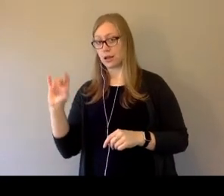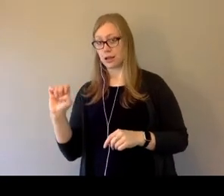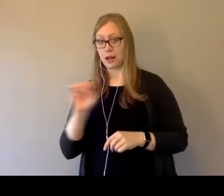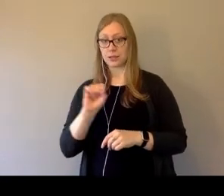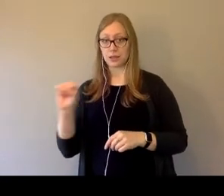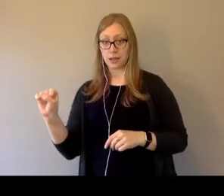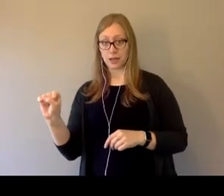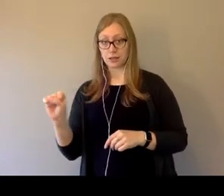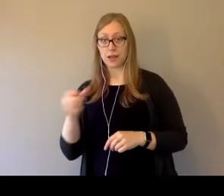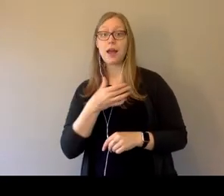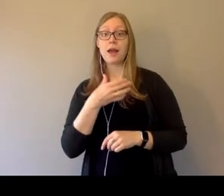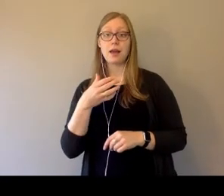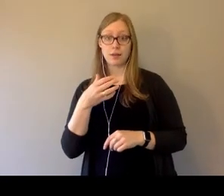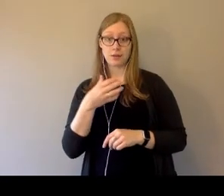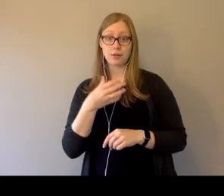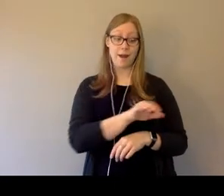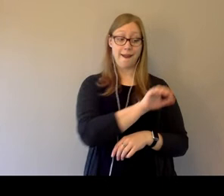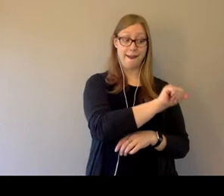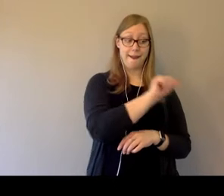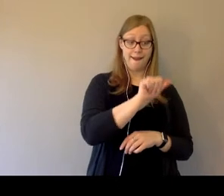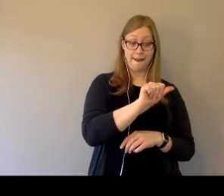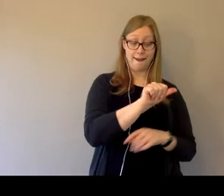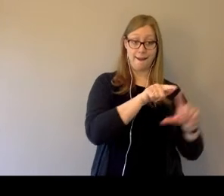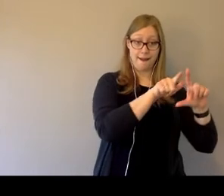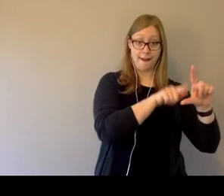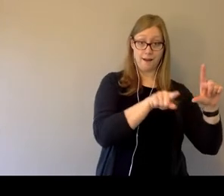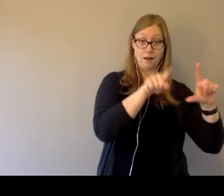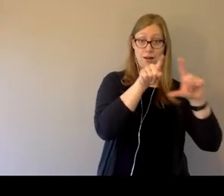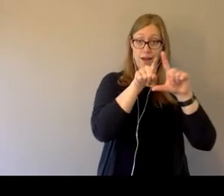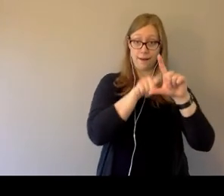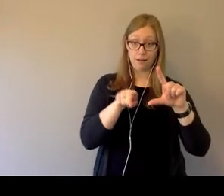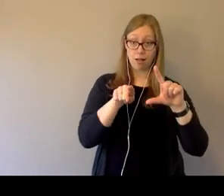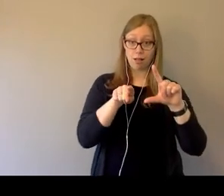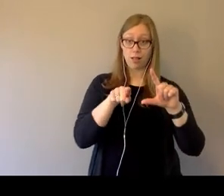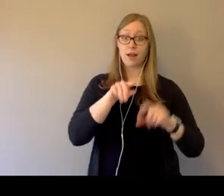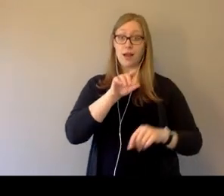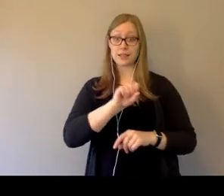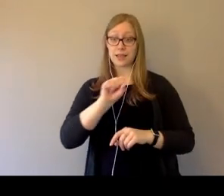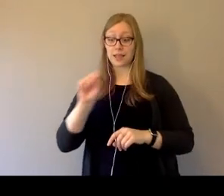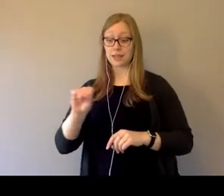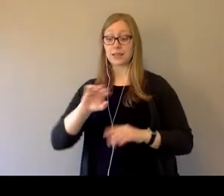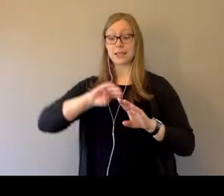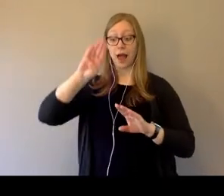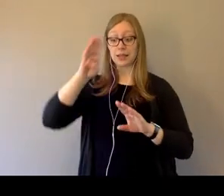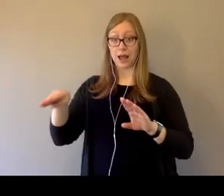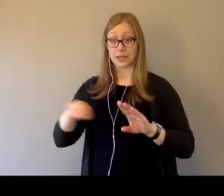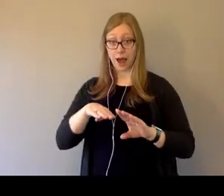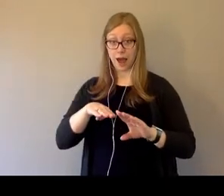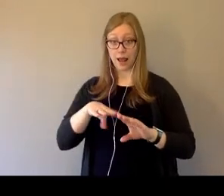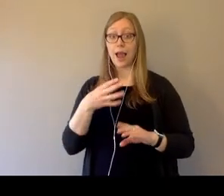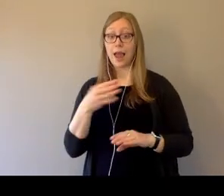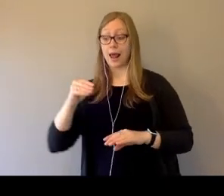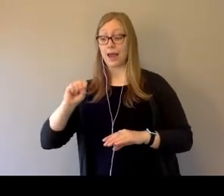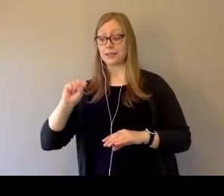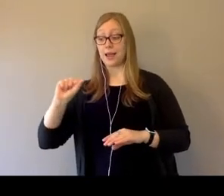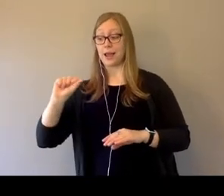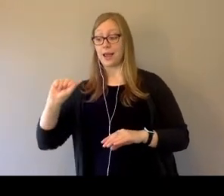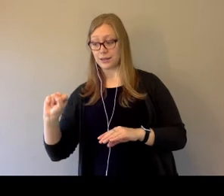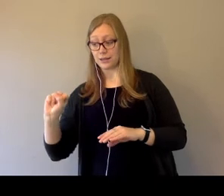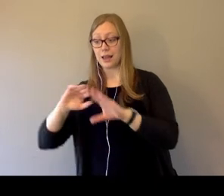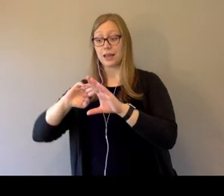a side-side-side that works for similar triangles, and a side-angle side, which we also had for